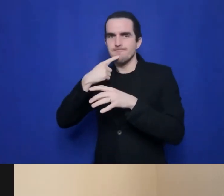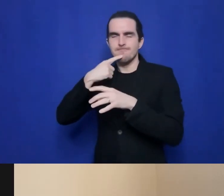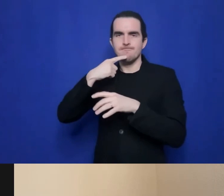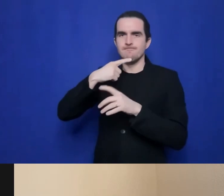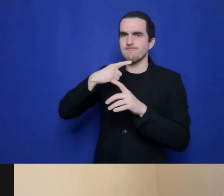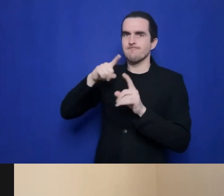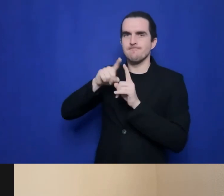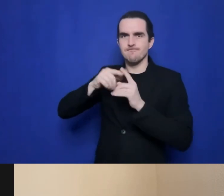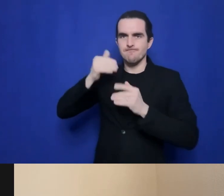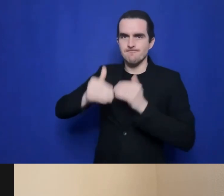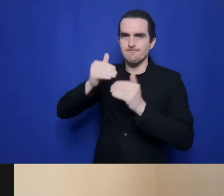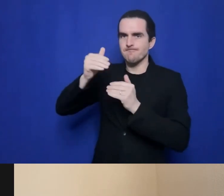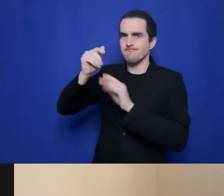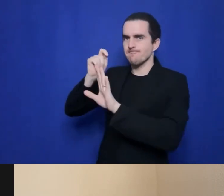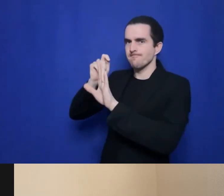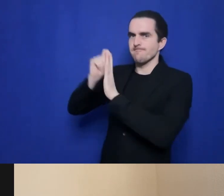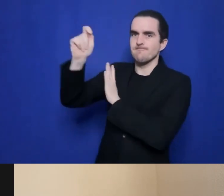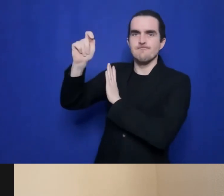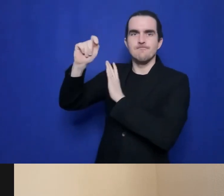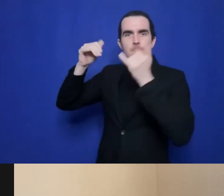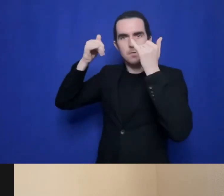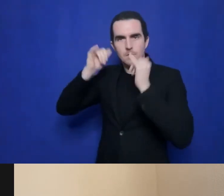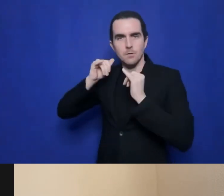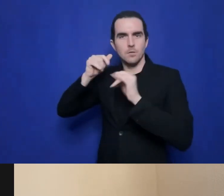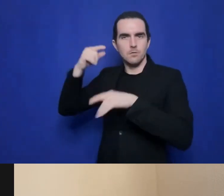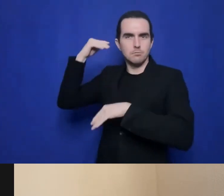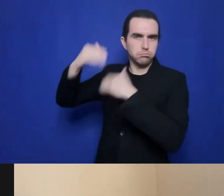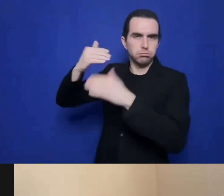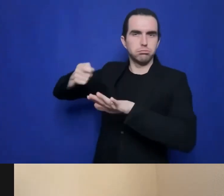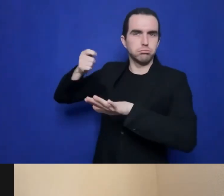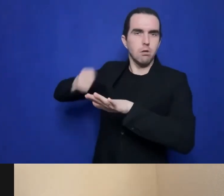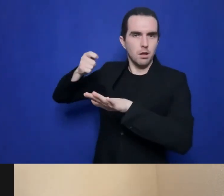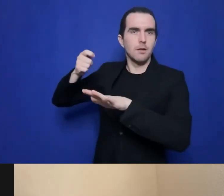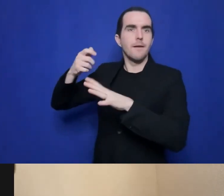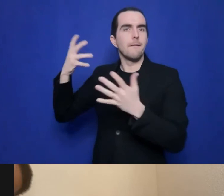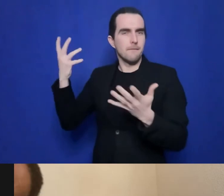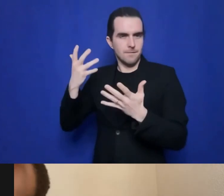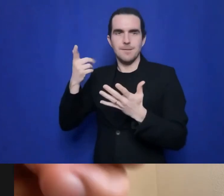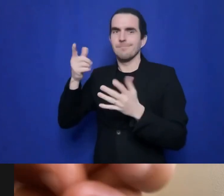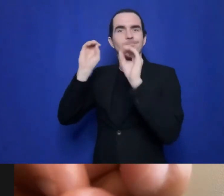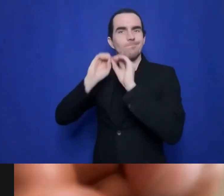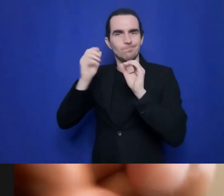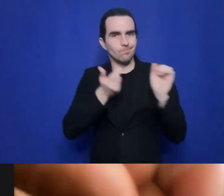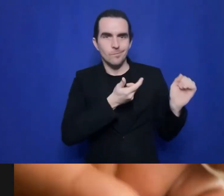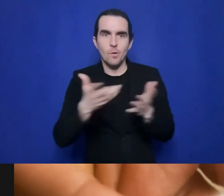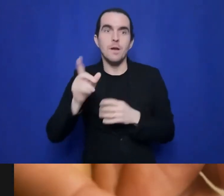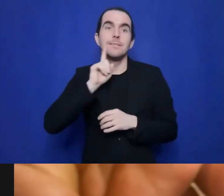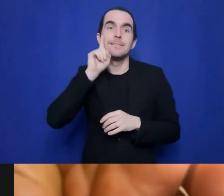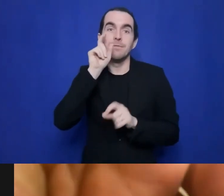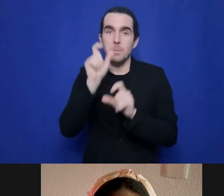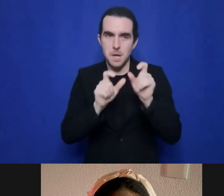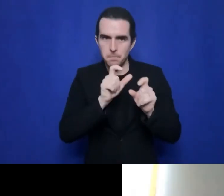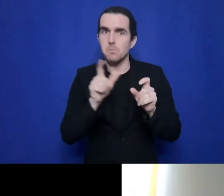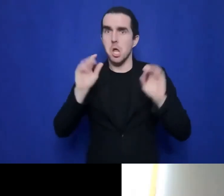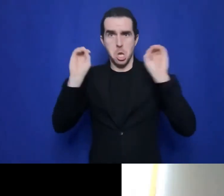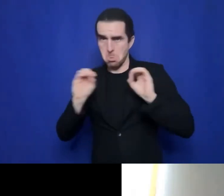But there are no other questions in the chat. But this is very interesting. I mean, definitely it's good to have mitigation, because when you face different